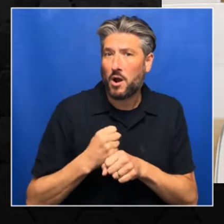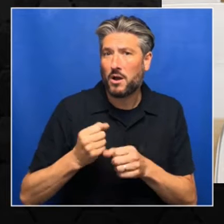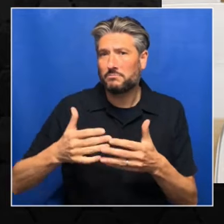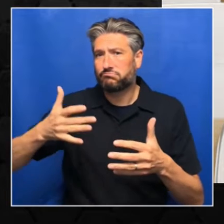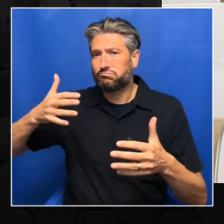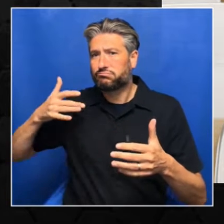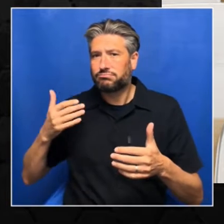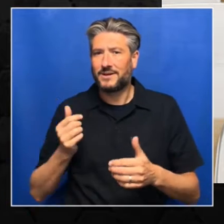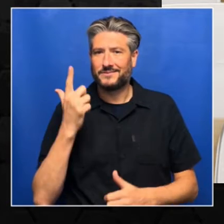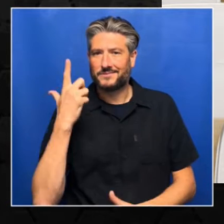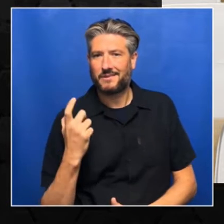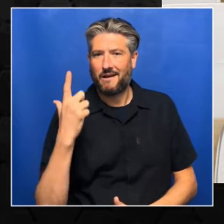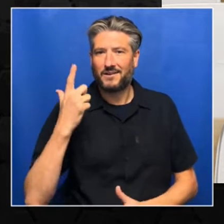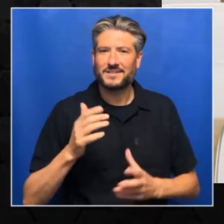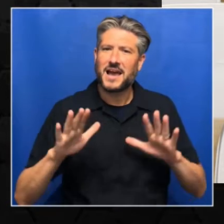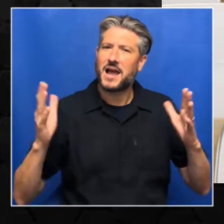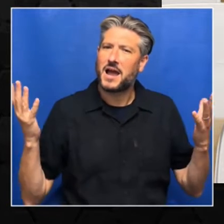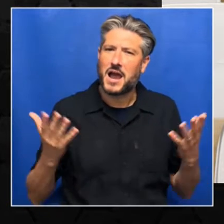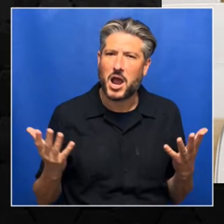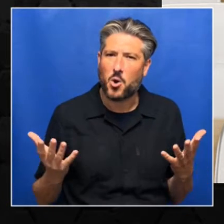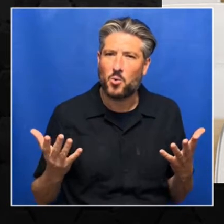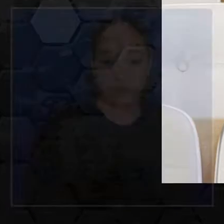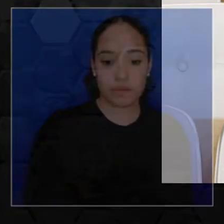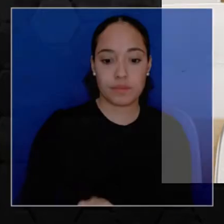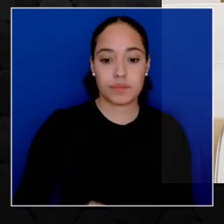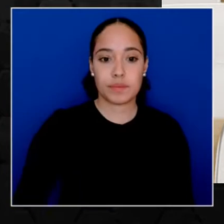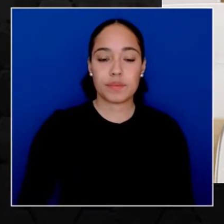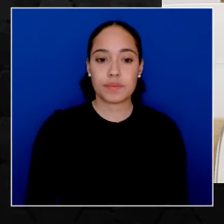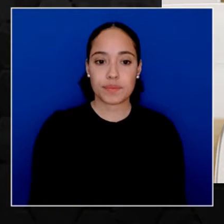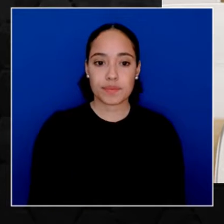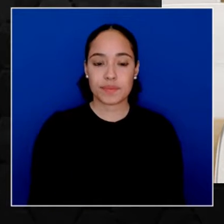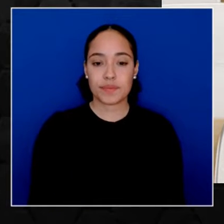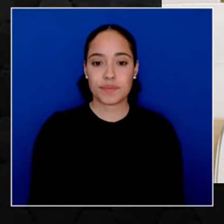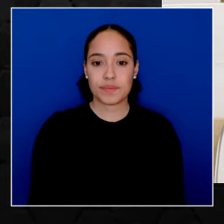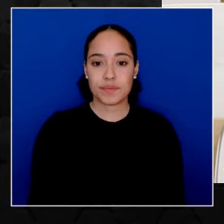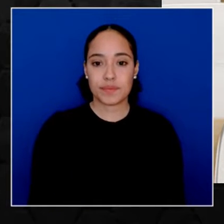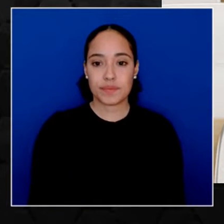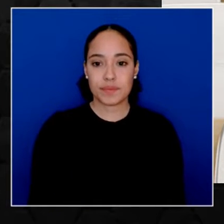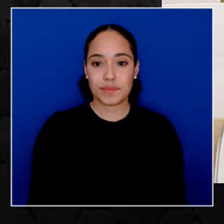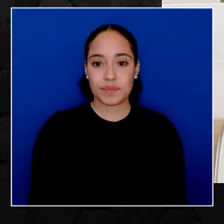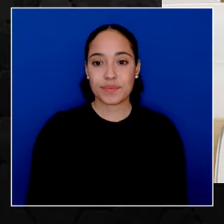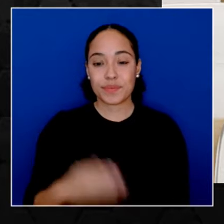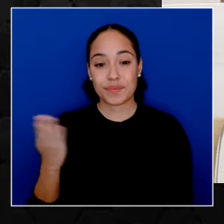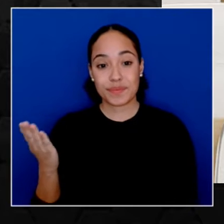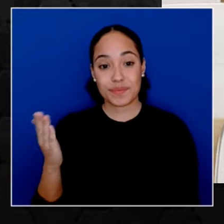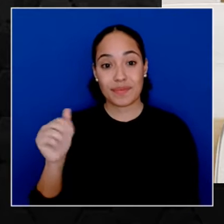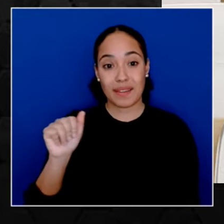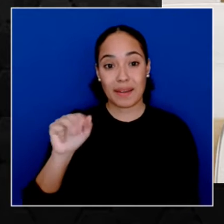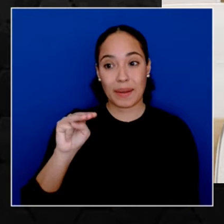learning yourself? What was your first experience? Let's start with Amir.